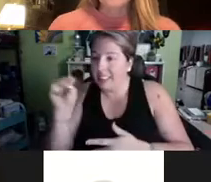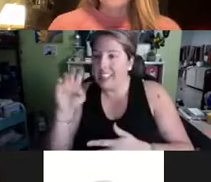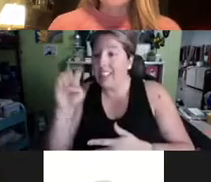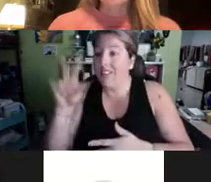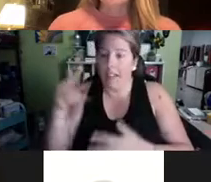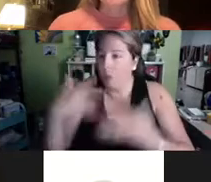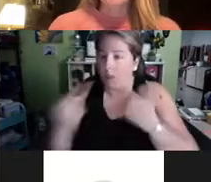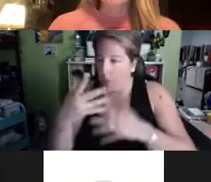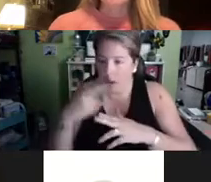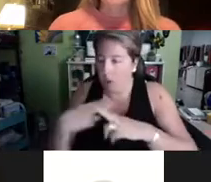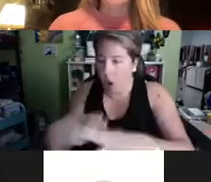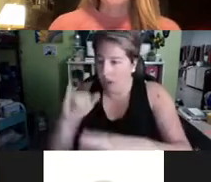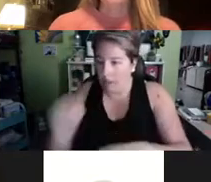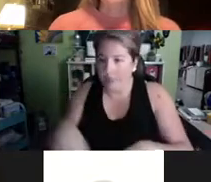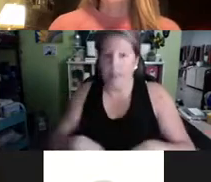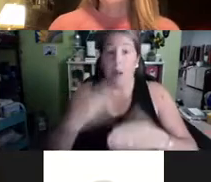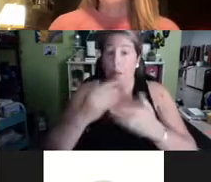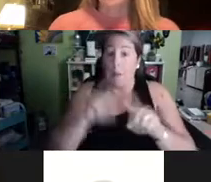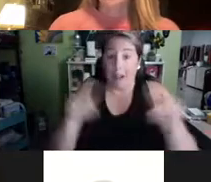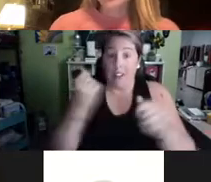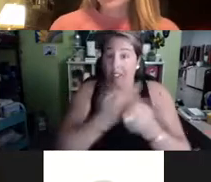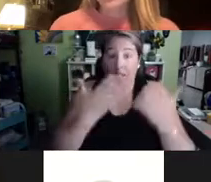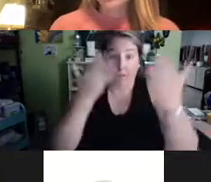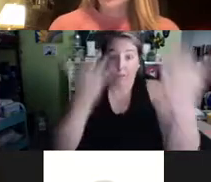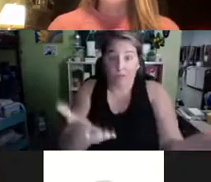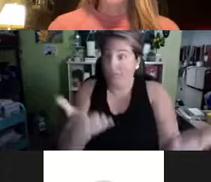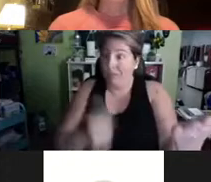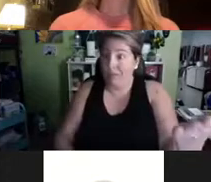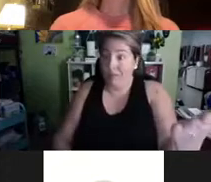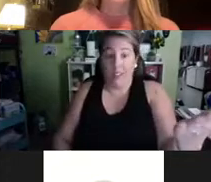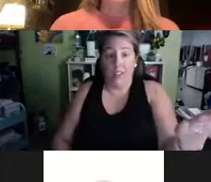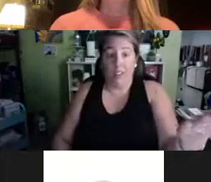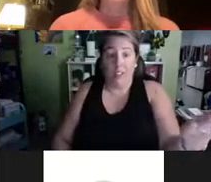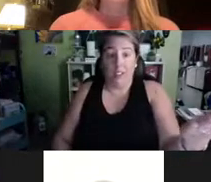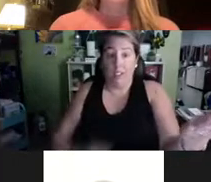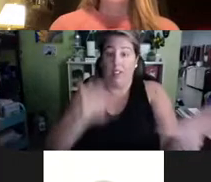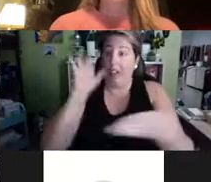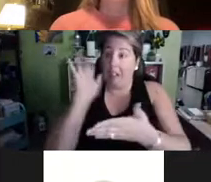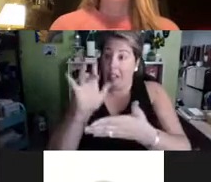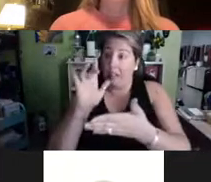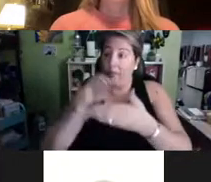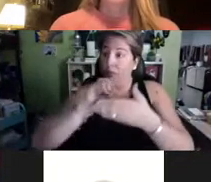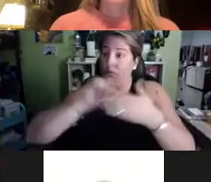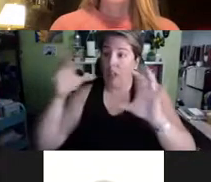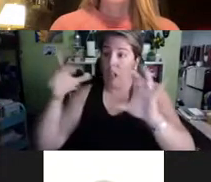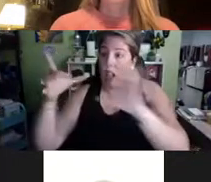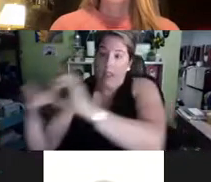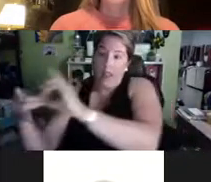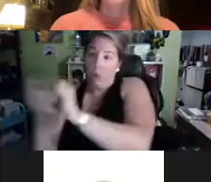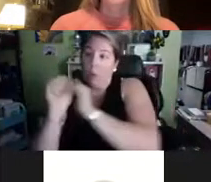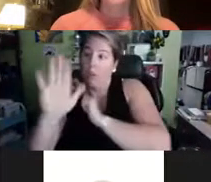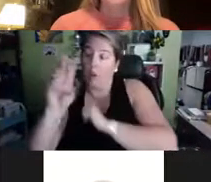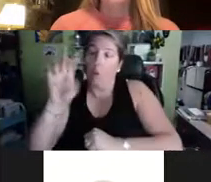here, everything is clickable and it will go right to